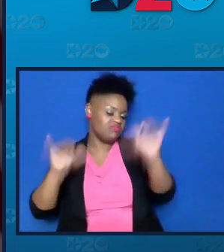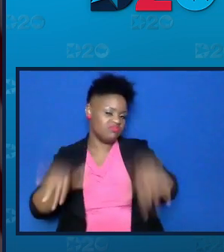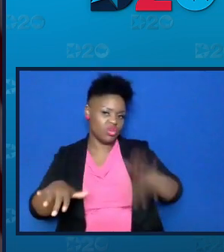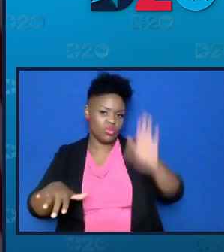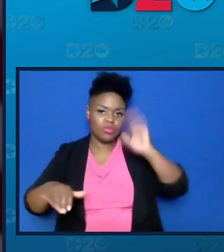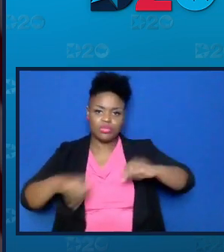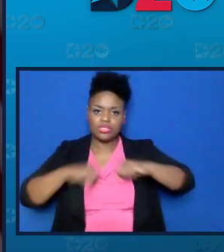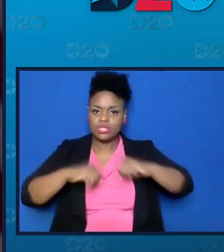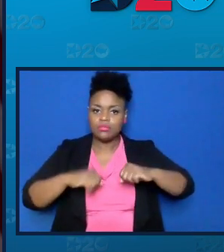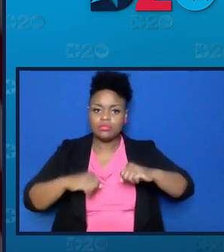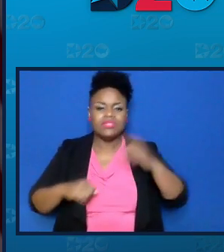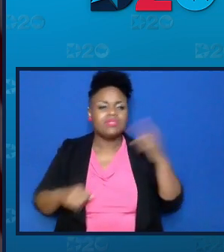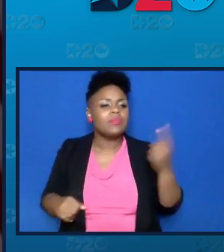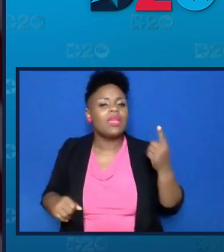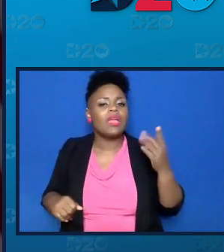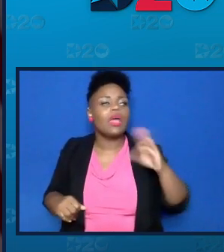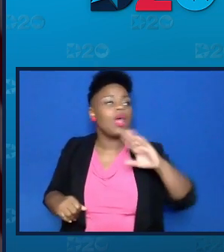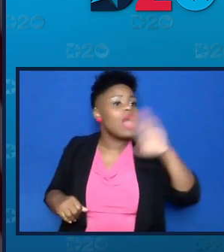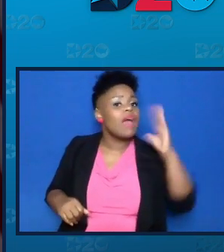time.